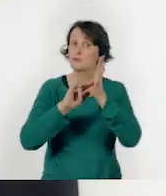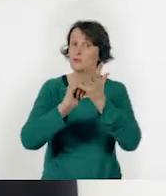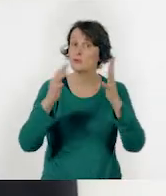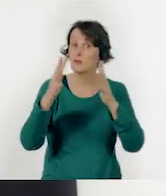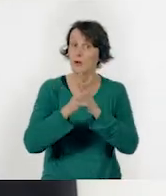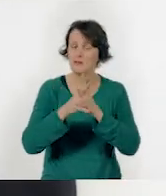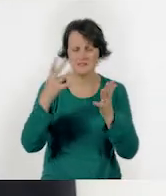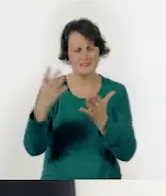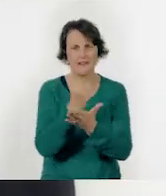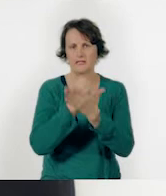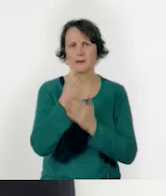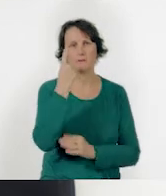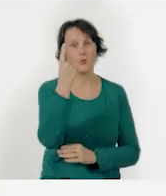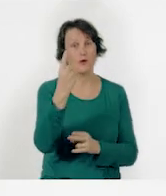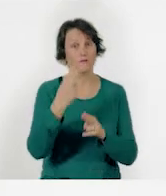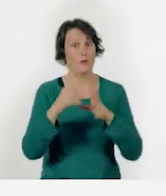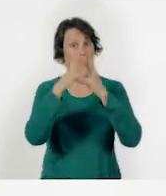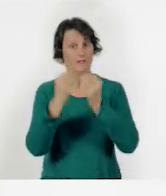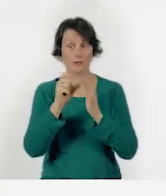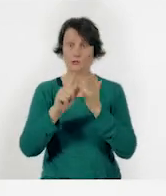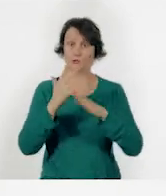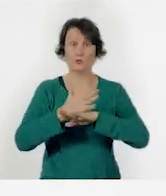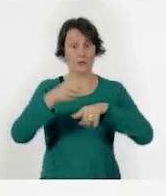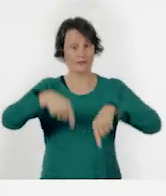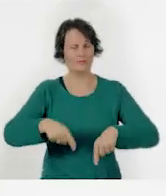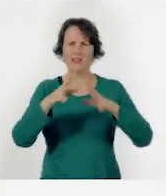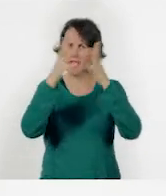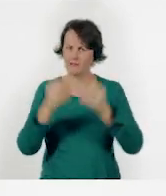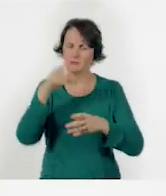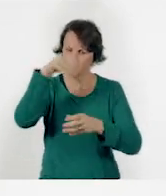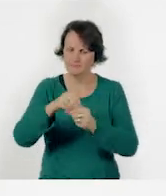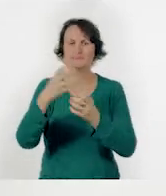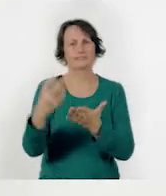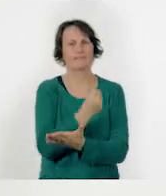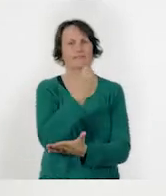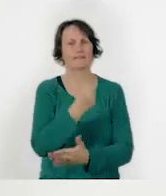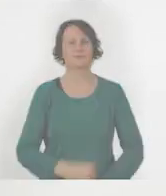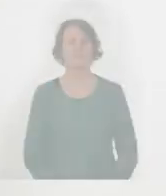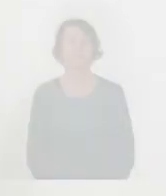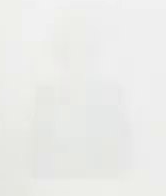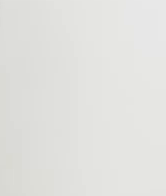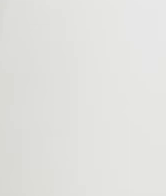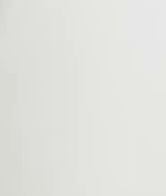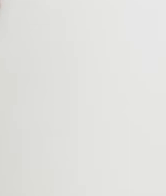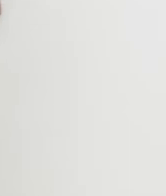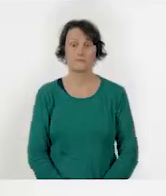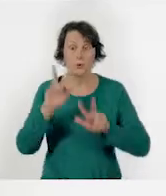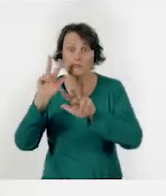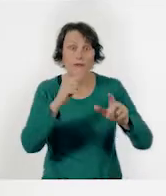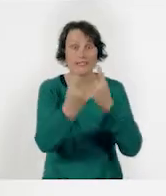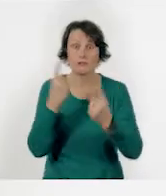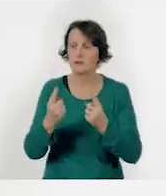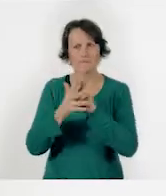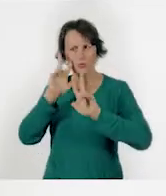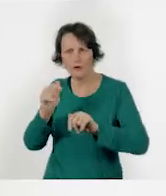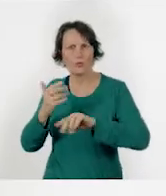Safety is a part of everything we do at Transport. Everything we do. Sa lahat ng ating ginagawa, everything we do. Looking out for